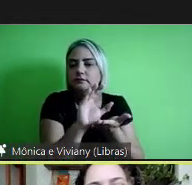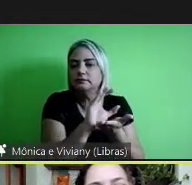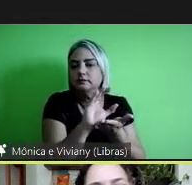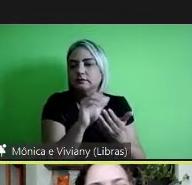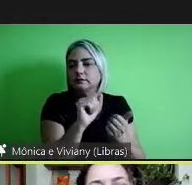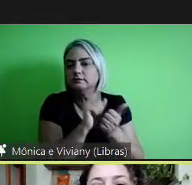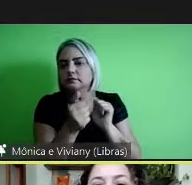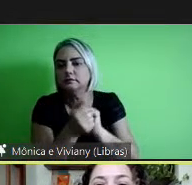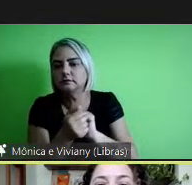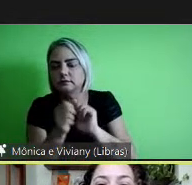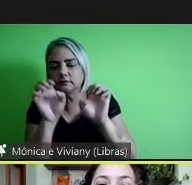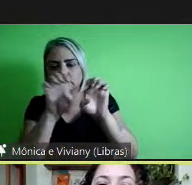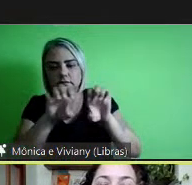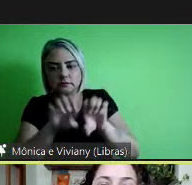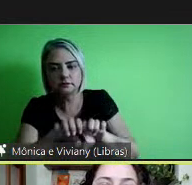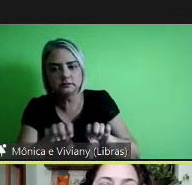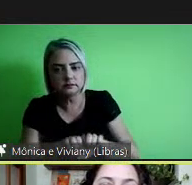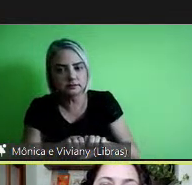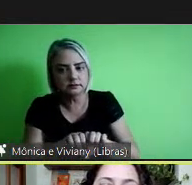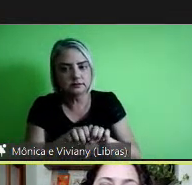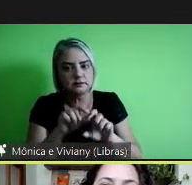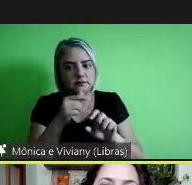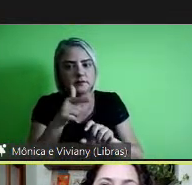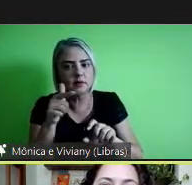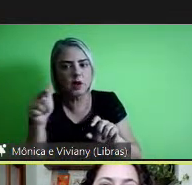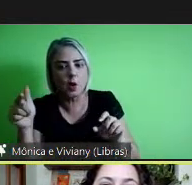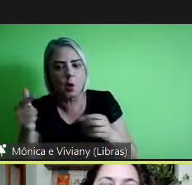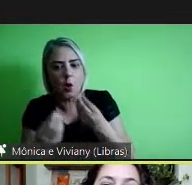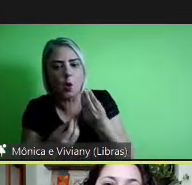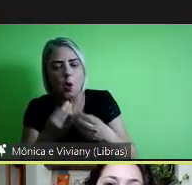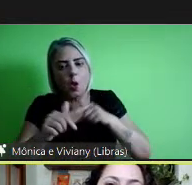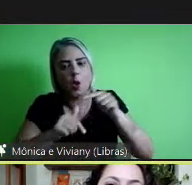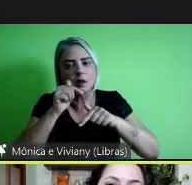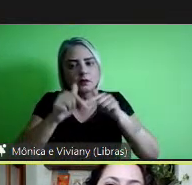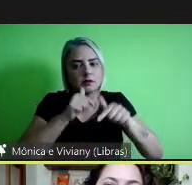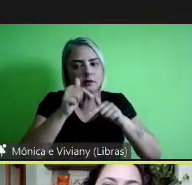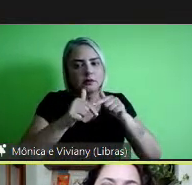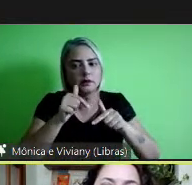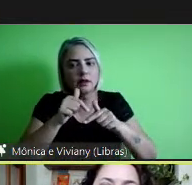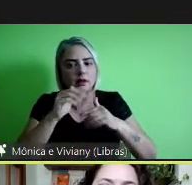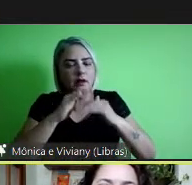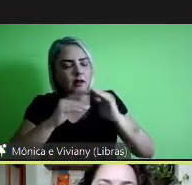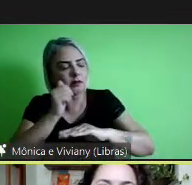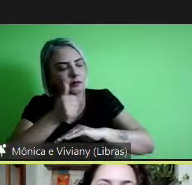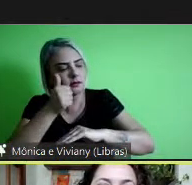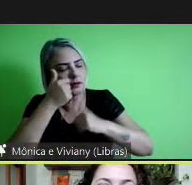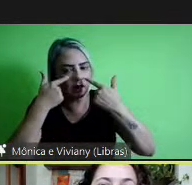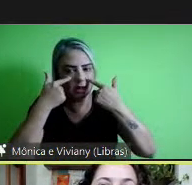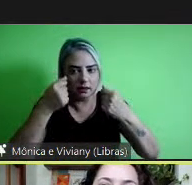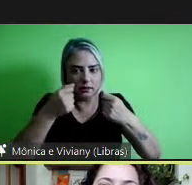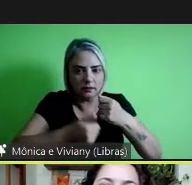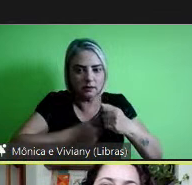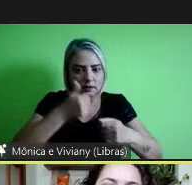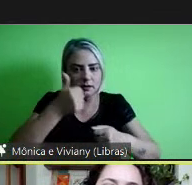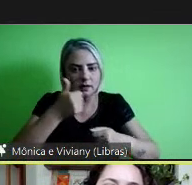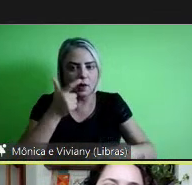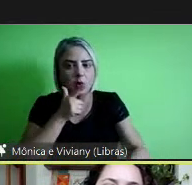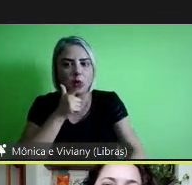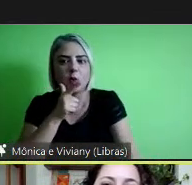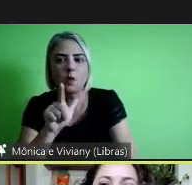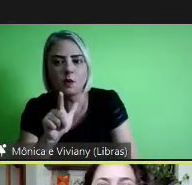the necessary, adequate funding, infrastructure, and other working conditions for the professionals